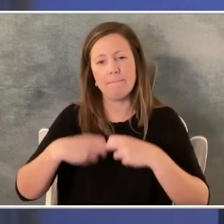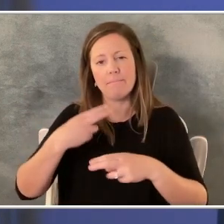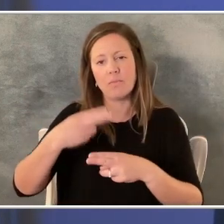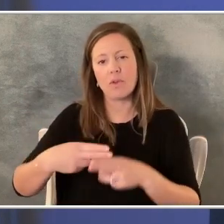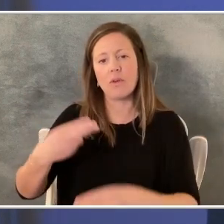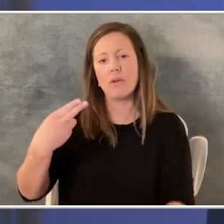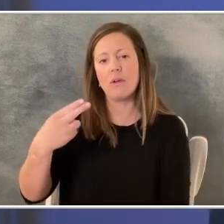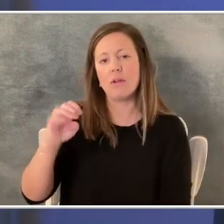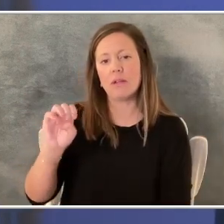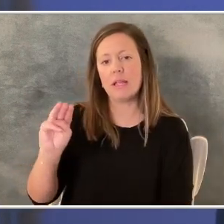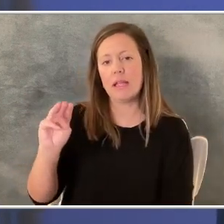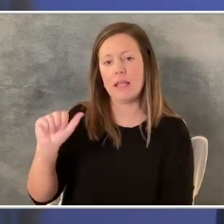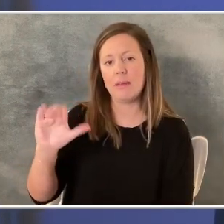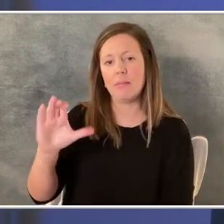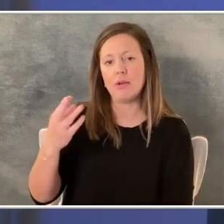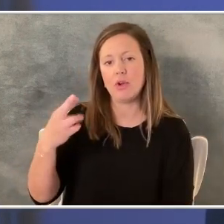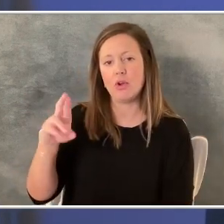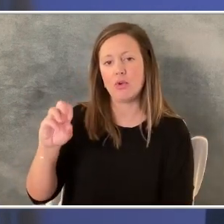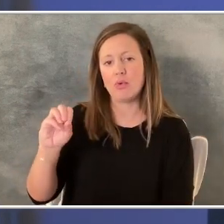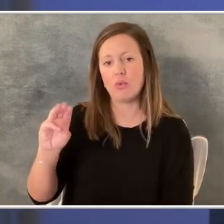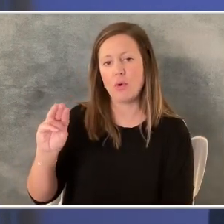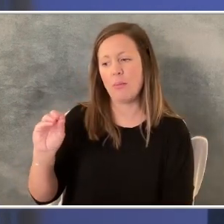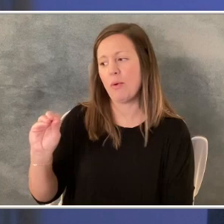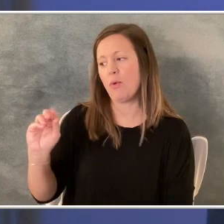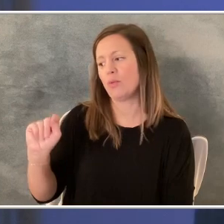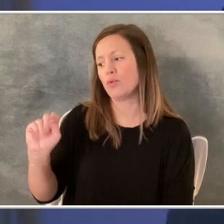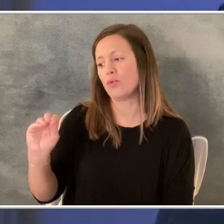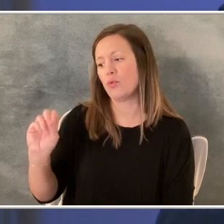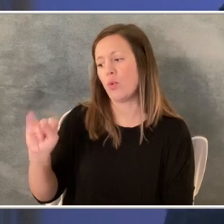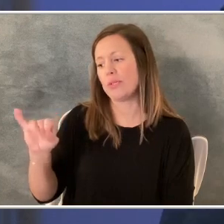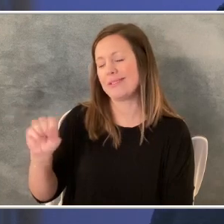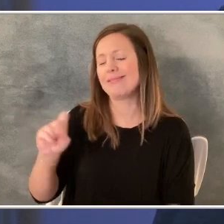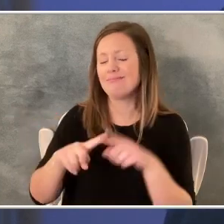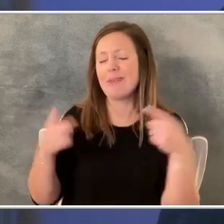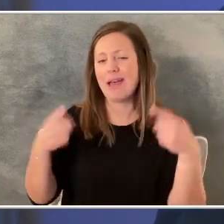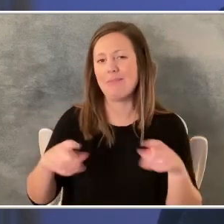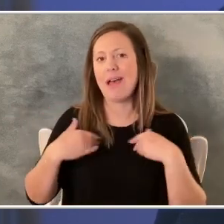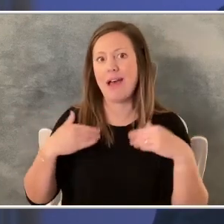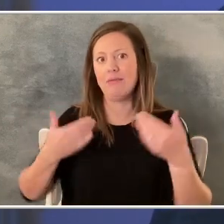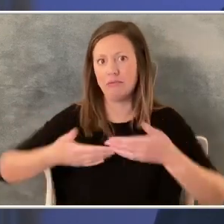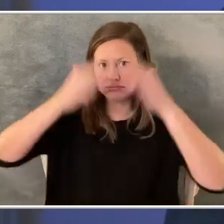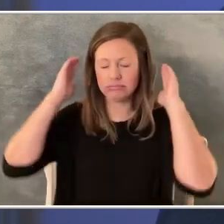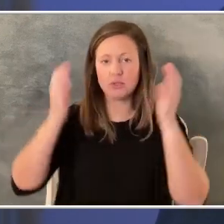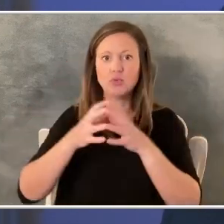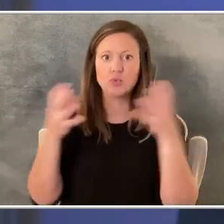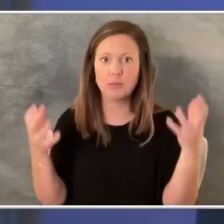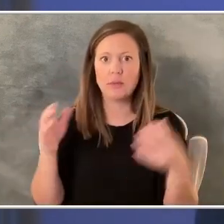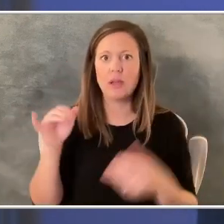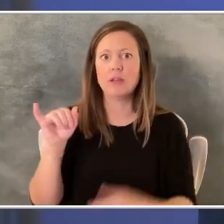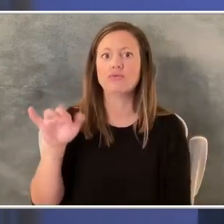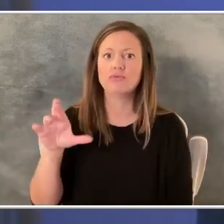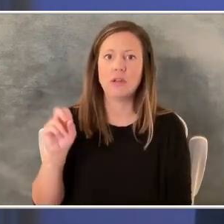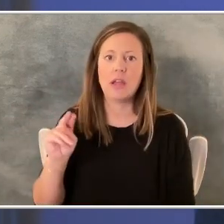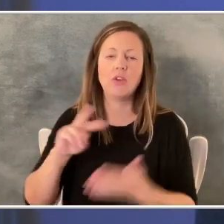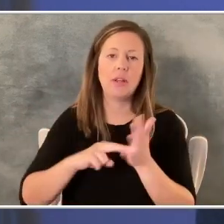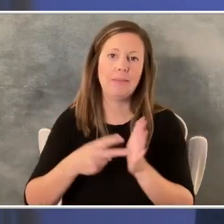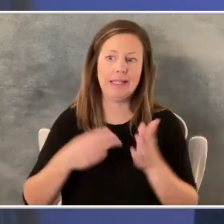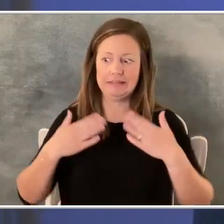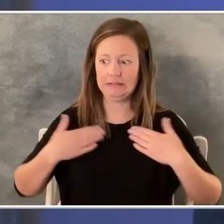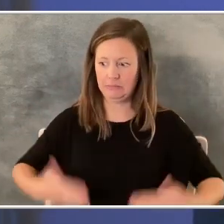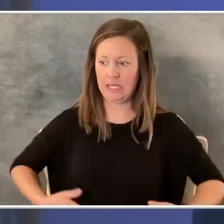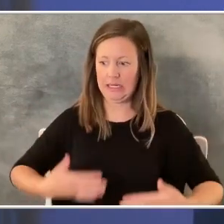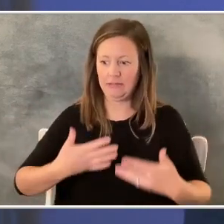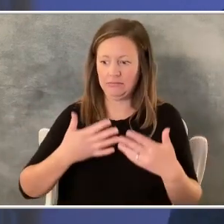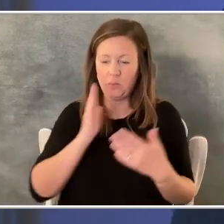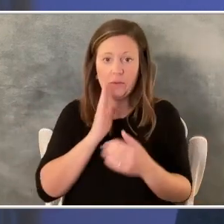hemochromatosis, but commonly called iron overload disease, where my body just would not dispose of iron